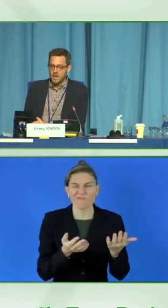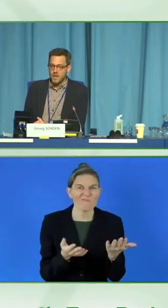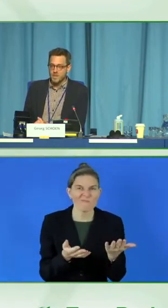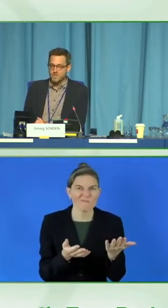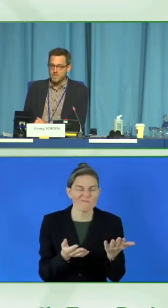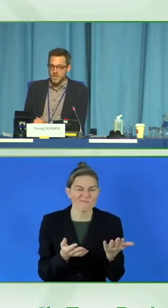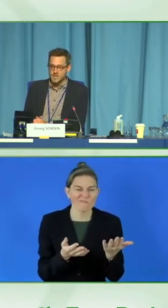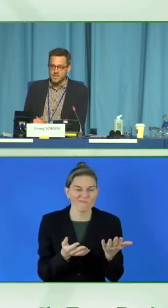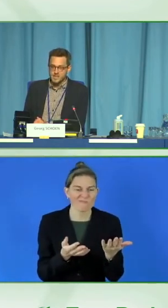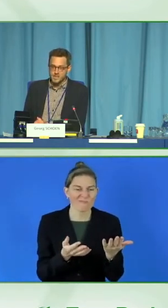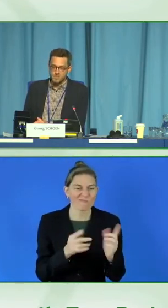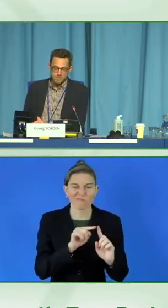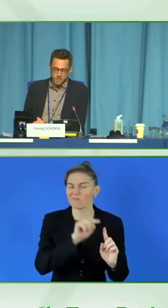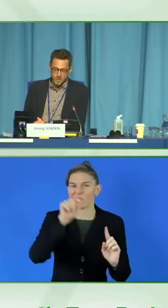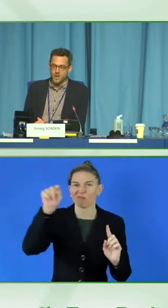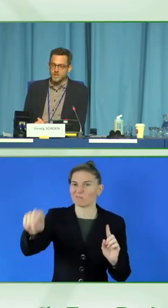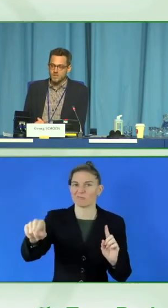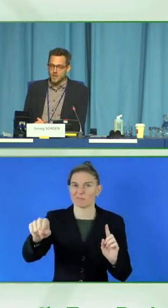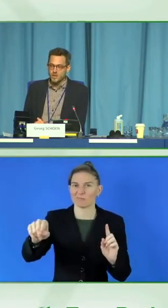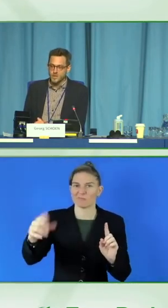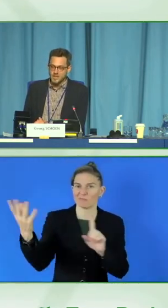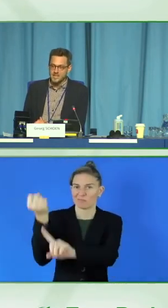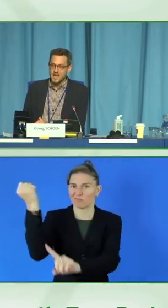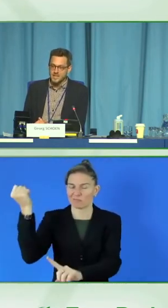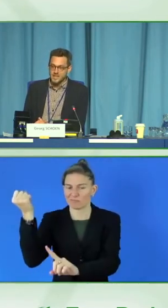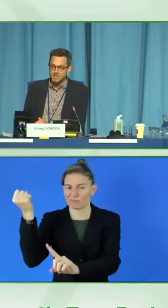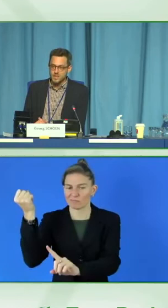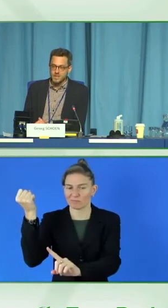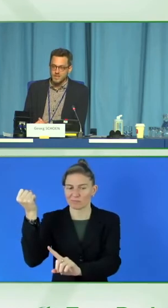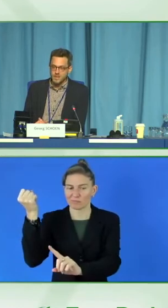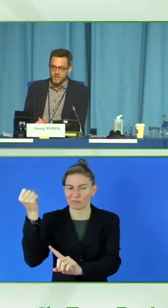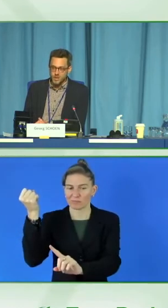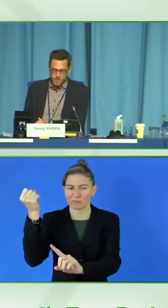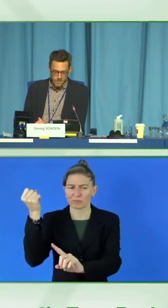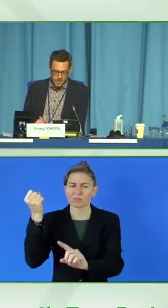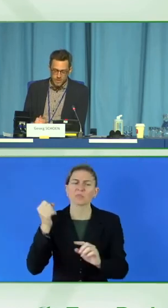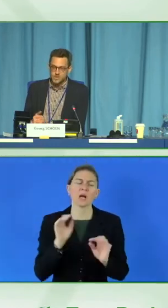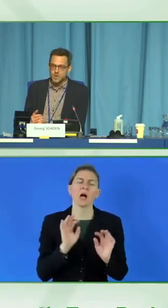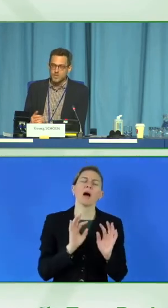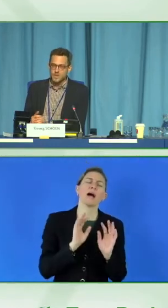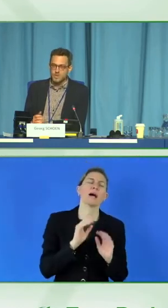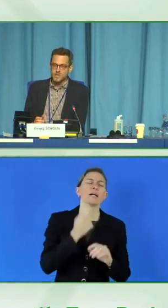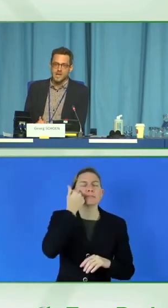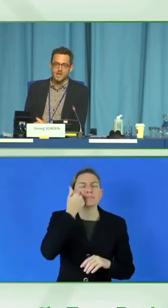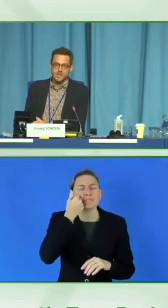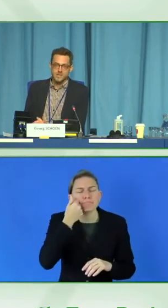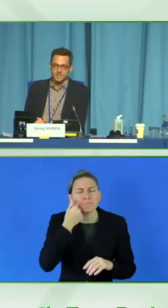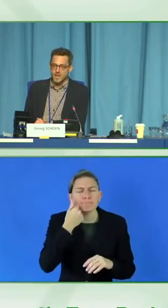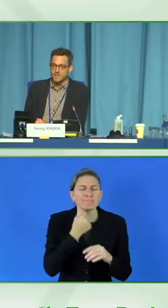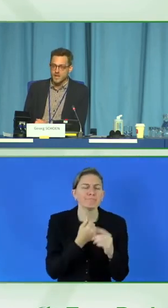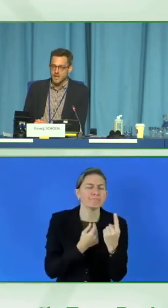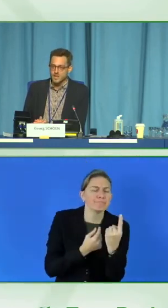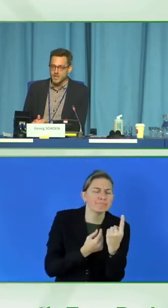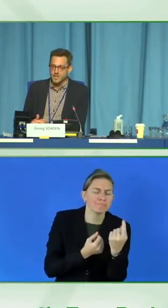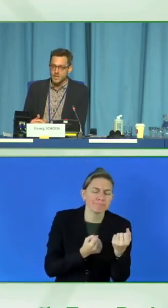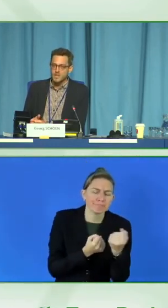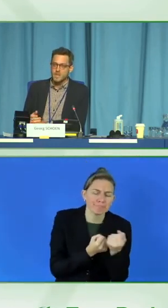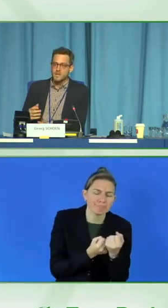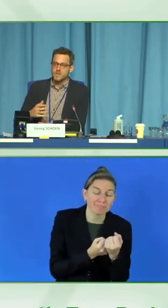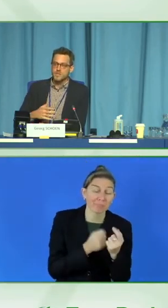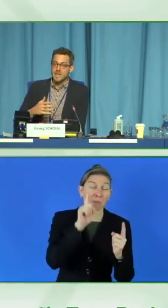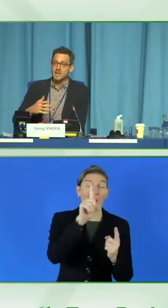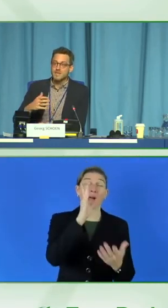game. It's a great approach, it's nice, but it probably will not solve the big challenges that we have ahead of